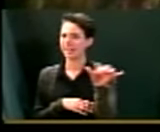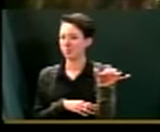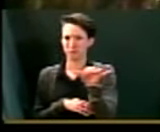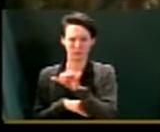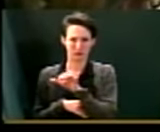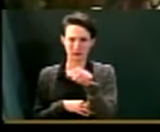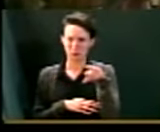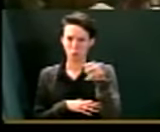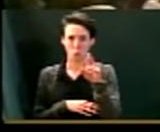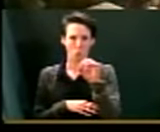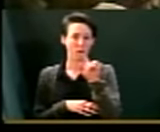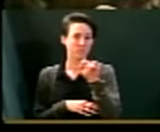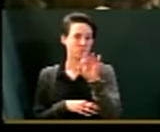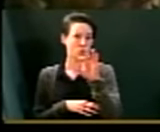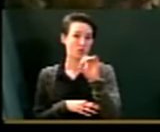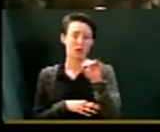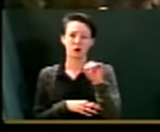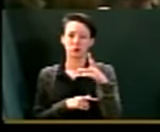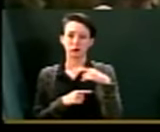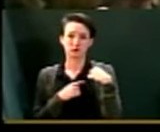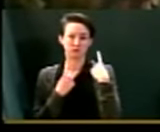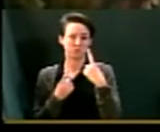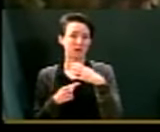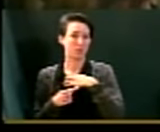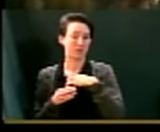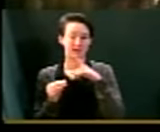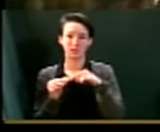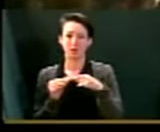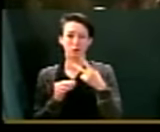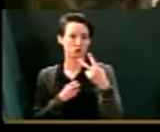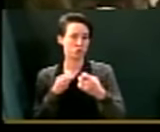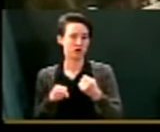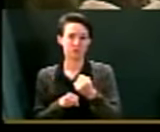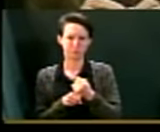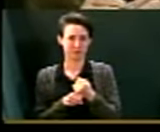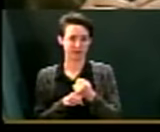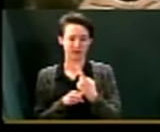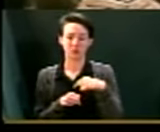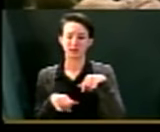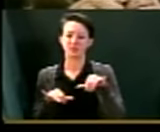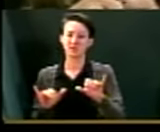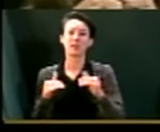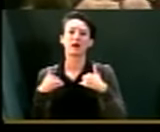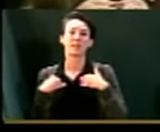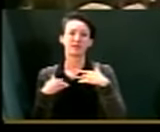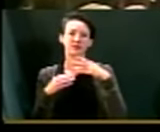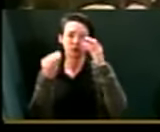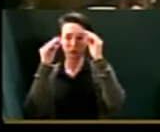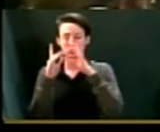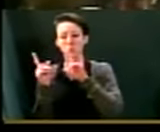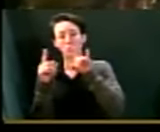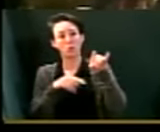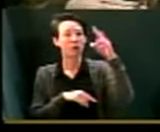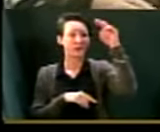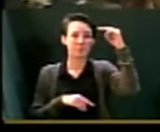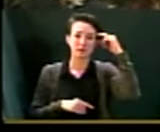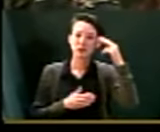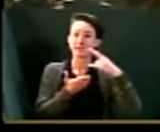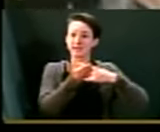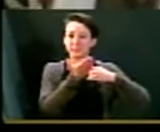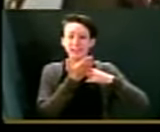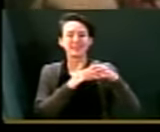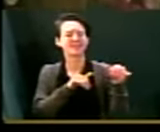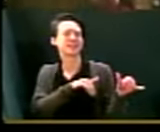that we've been complaining about for the last 2 years and we're still having teachers to go to Nashville to discuss this